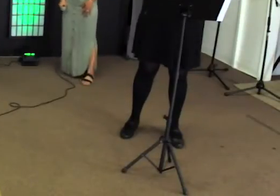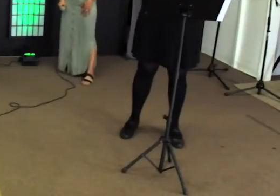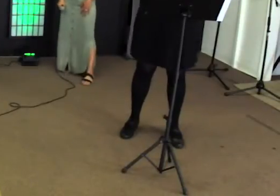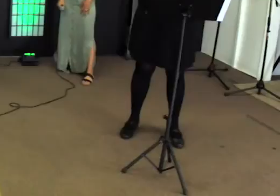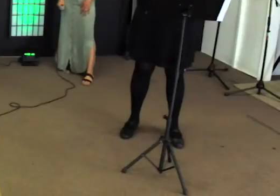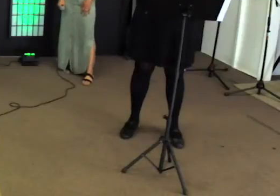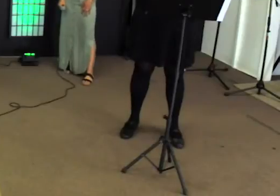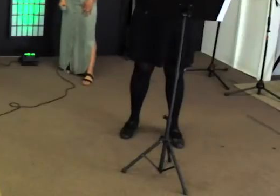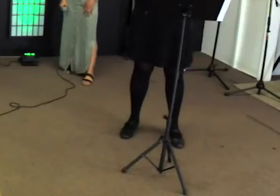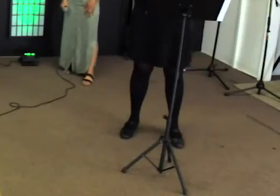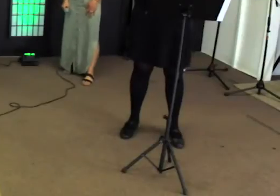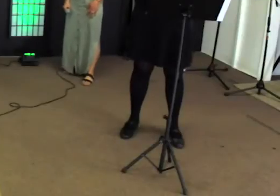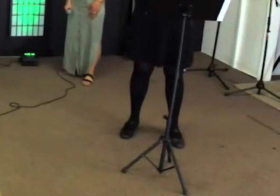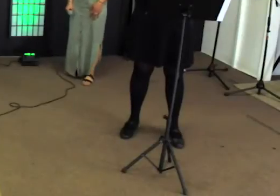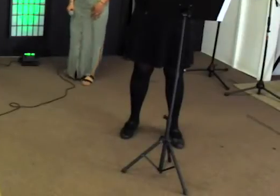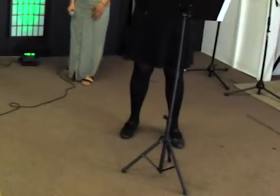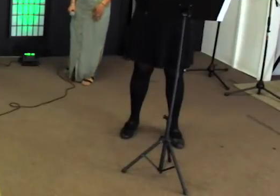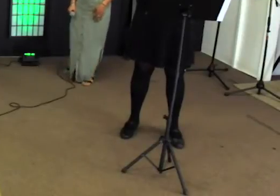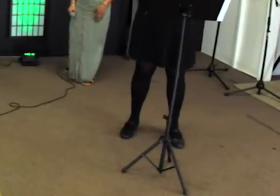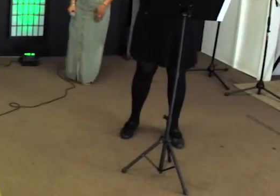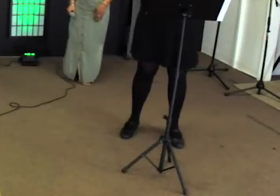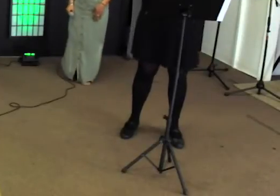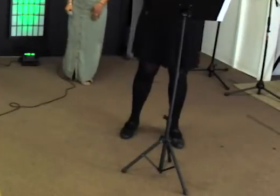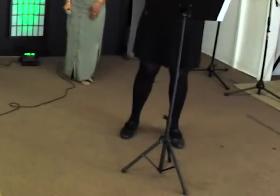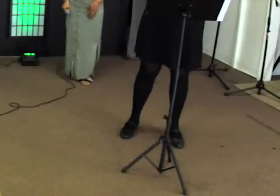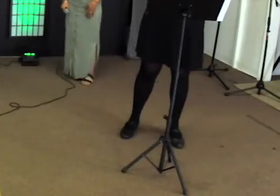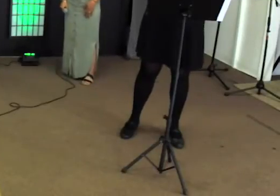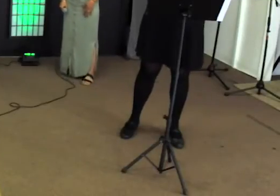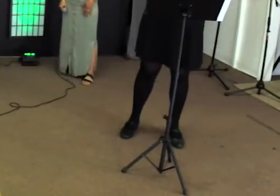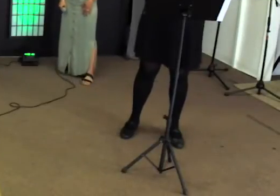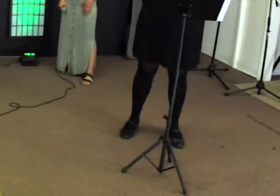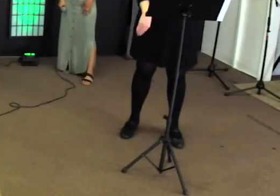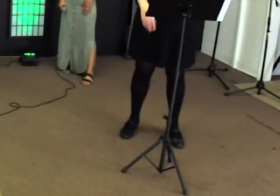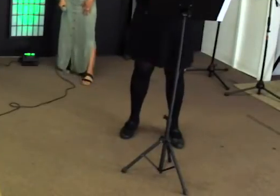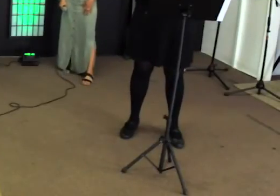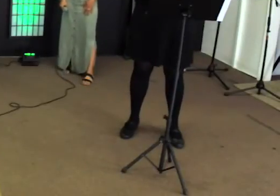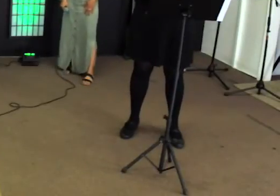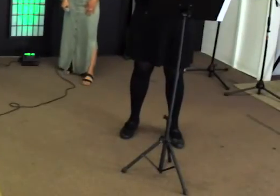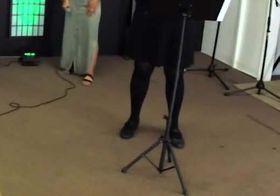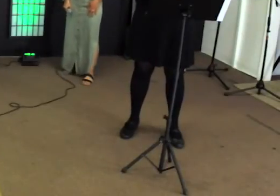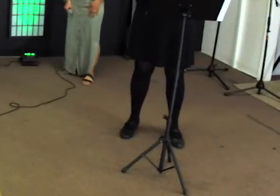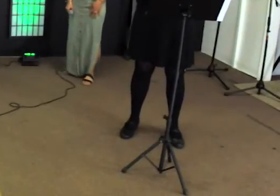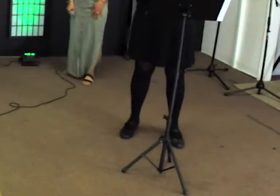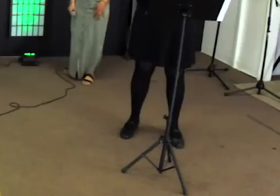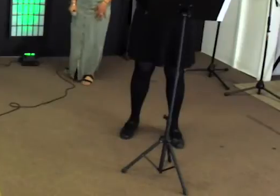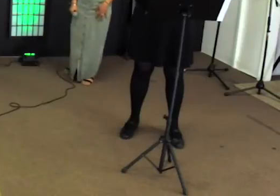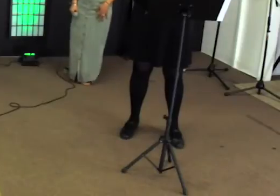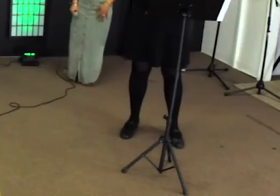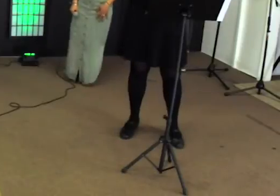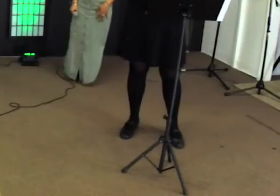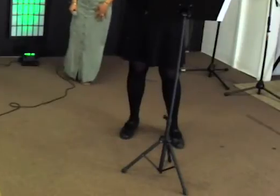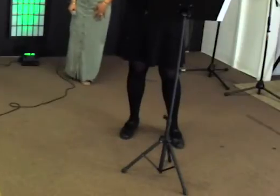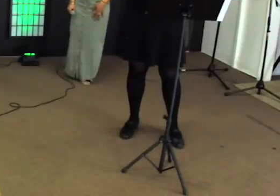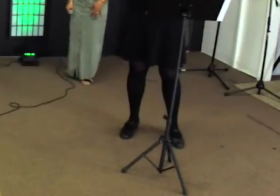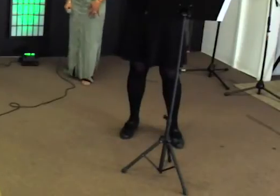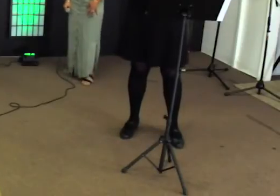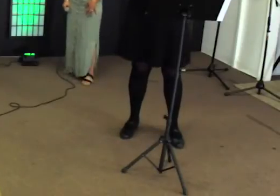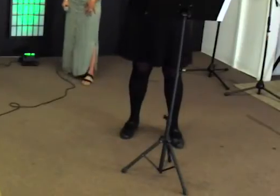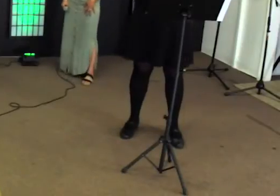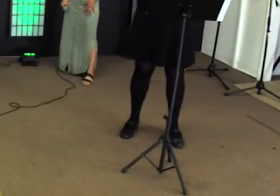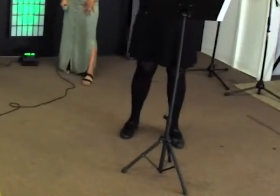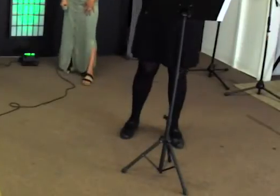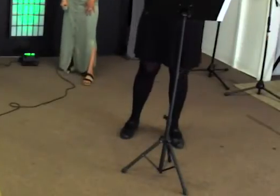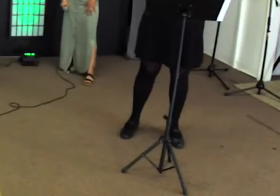lowest valleys with us. And he walks on the highest mountains as well. Amen. And as we roll into this next song that's all about